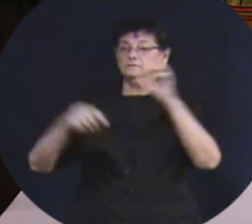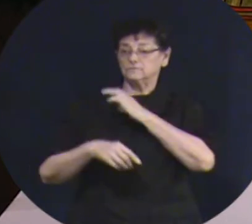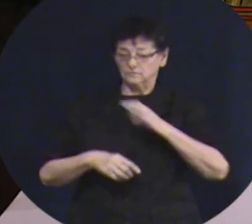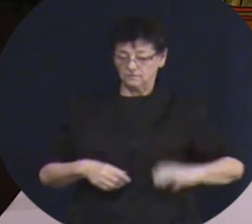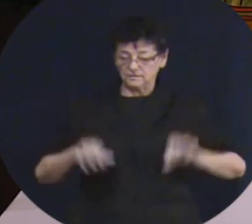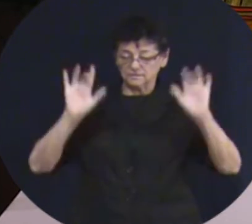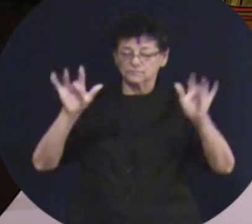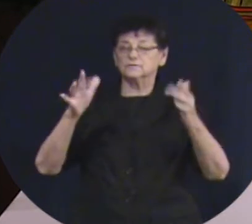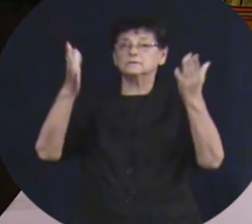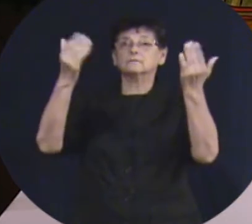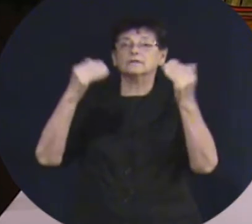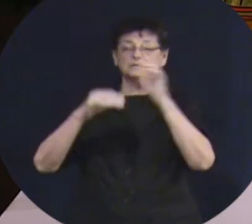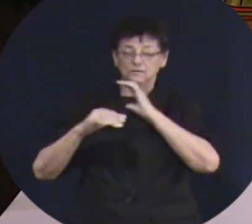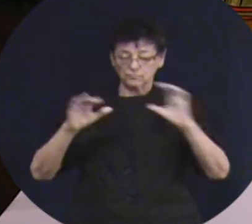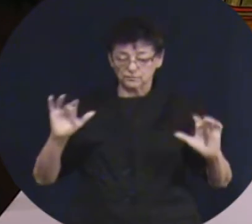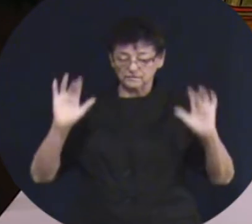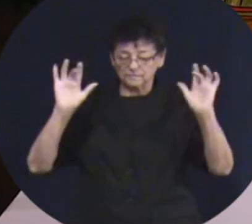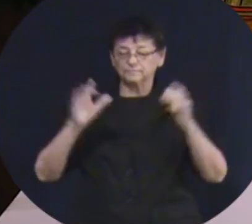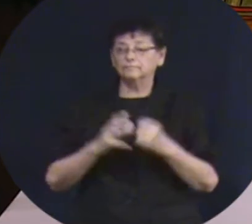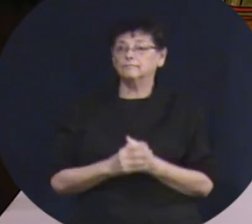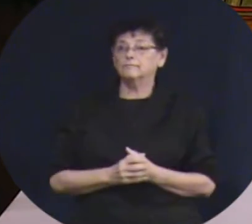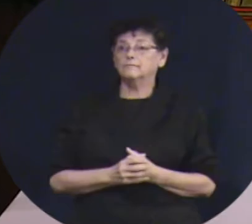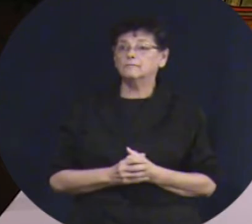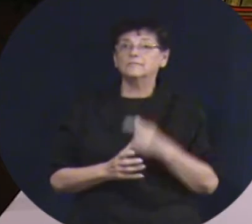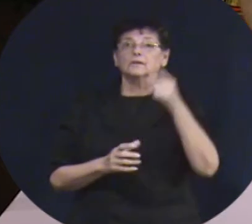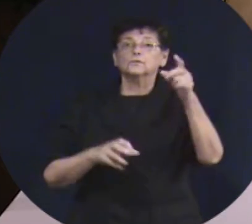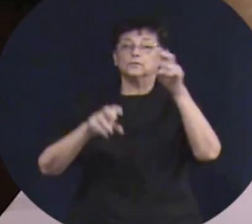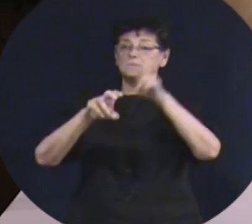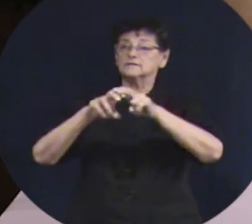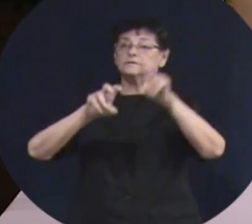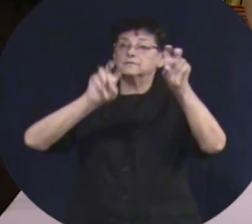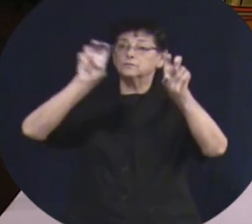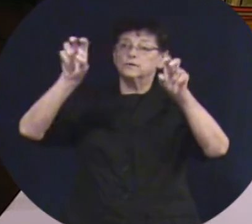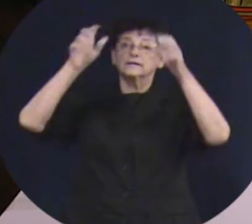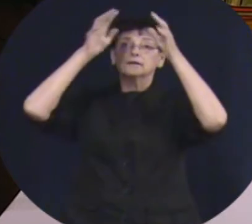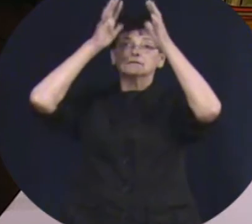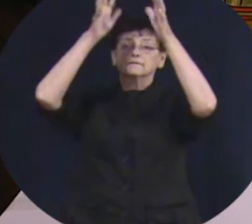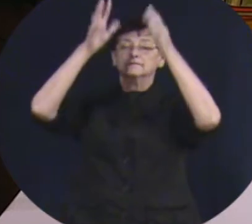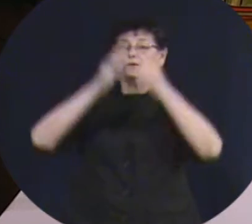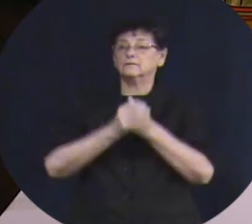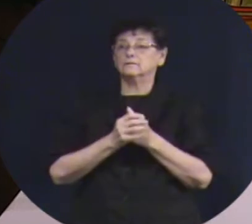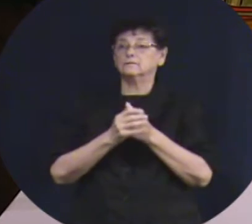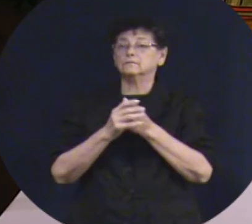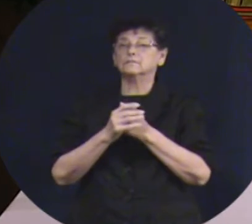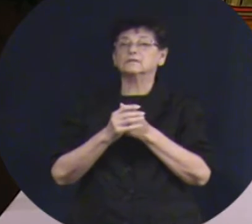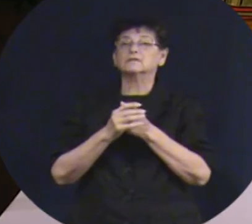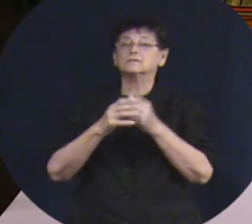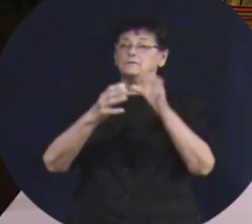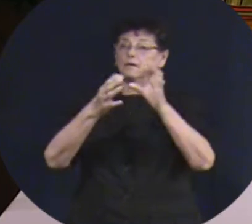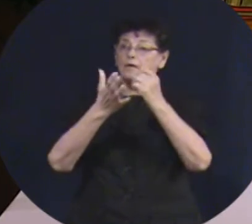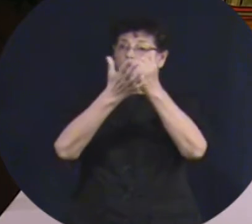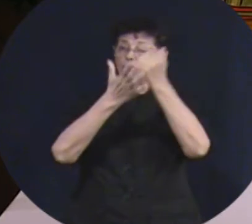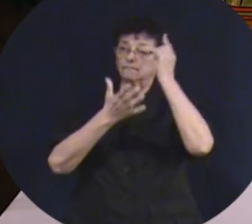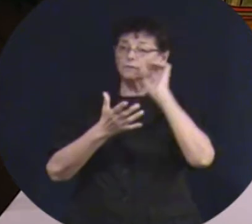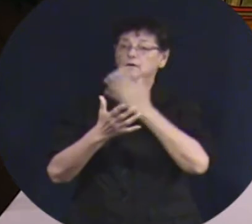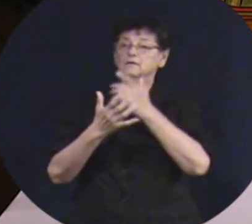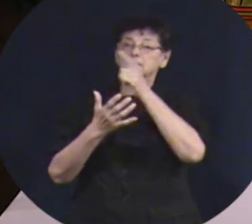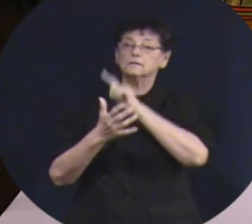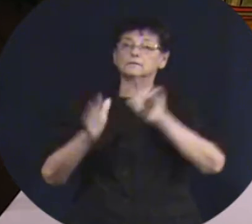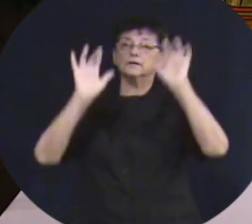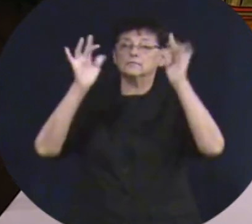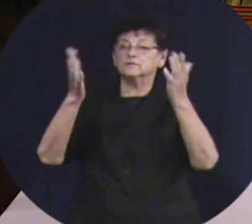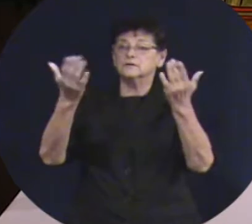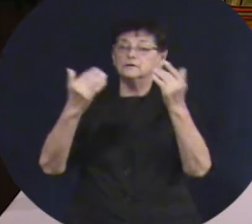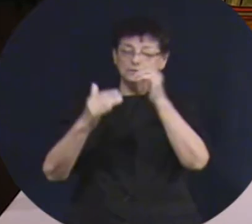Christ, have mercy. Christ, have mercy. You are seated at the right hand of the Father to intercede for us. Lord,